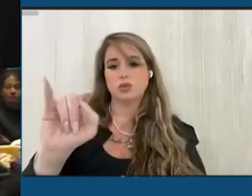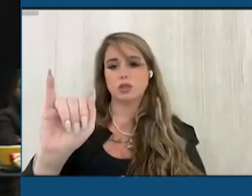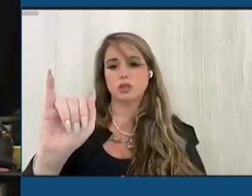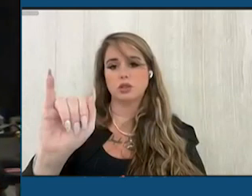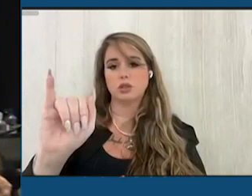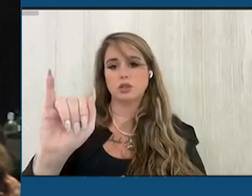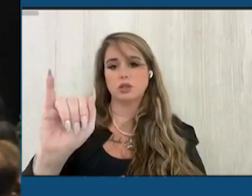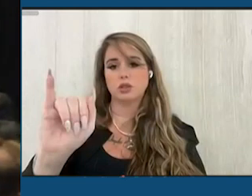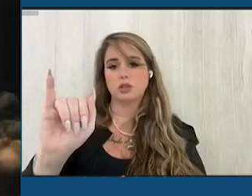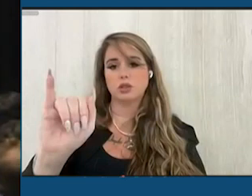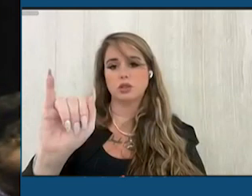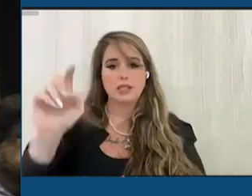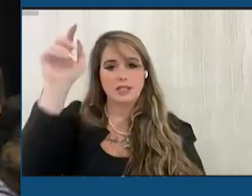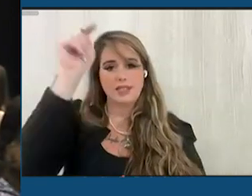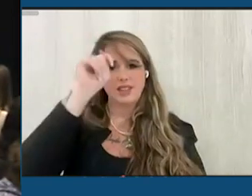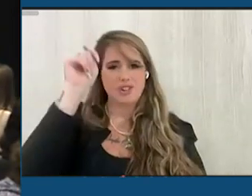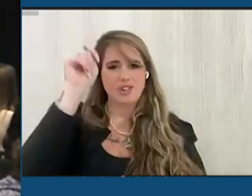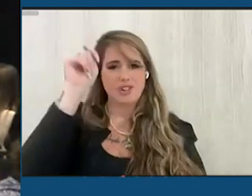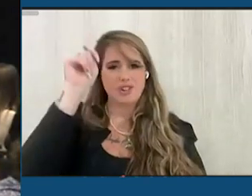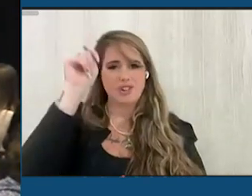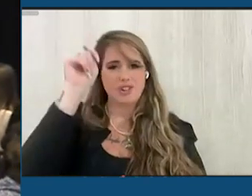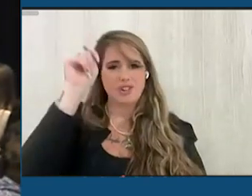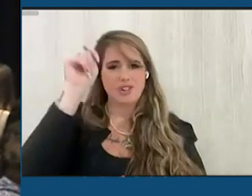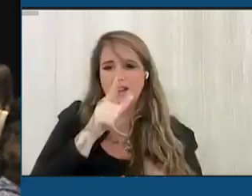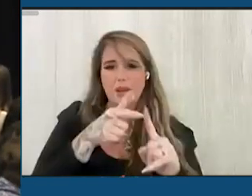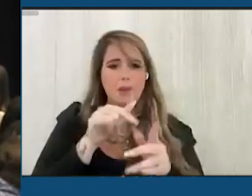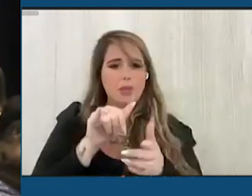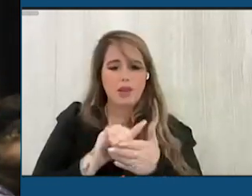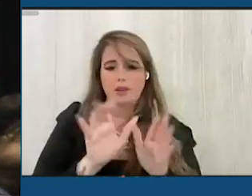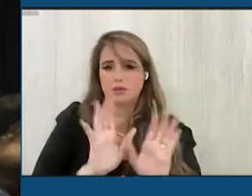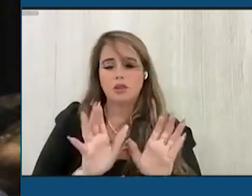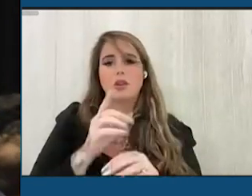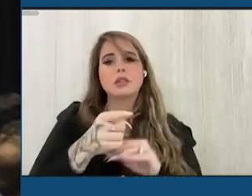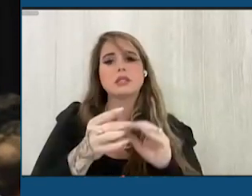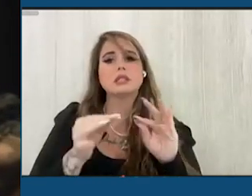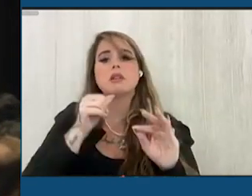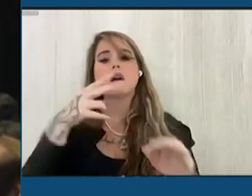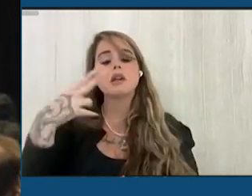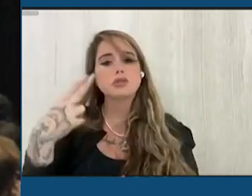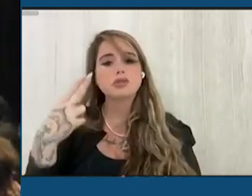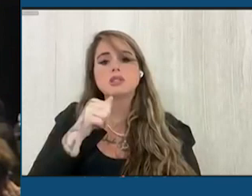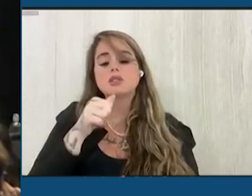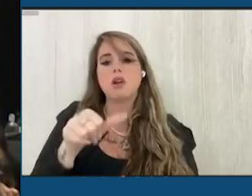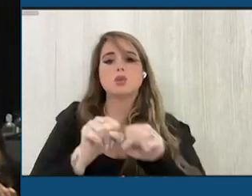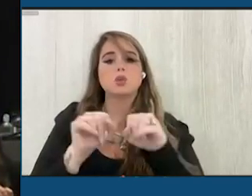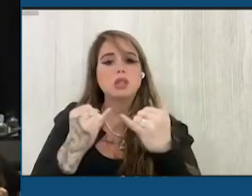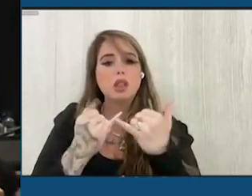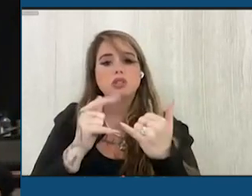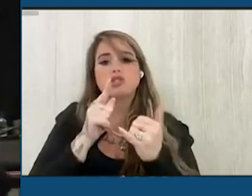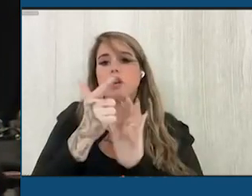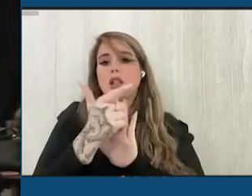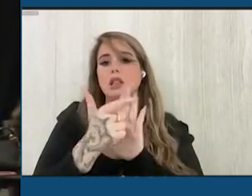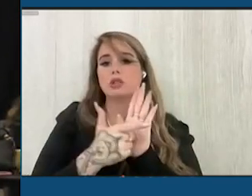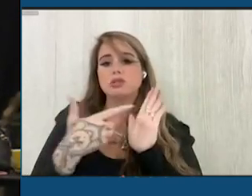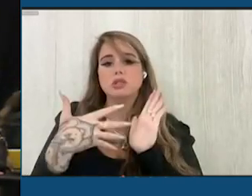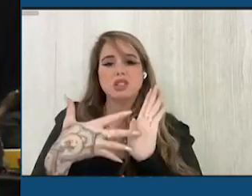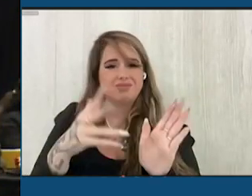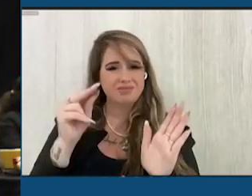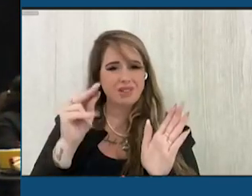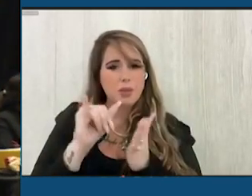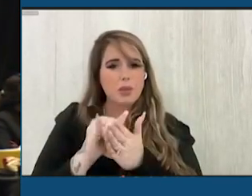theory. What it says here is it's not a history, it's not a sociology or a legal studies program. That should be a period